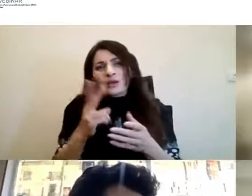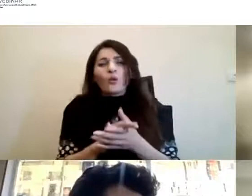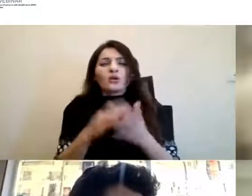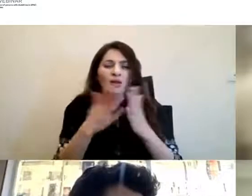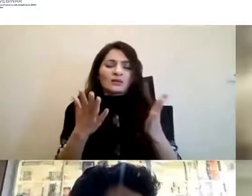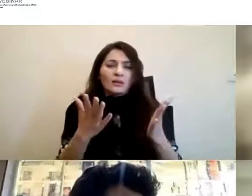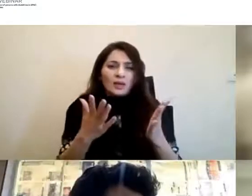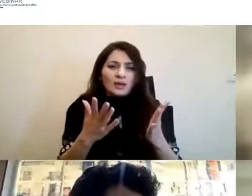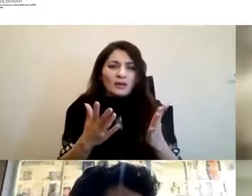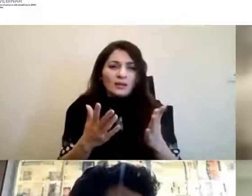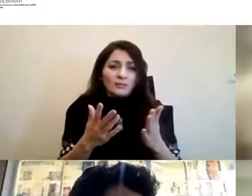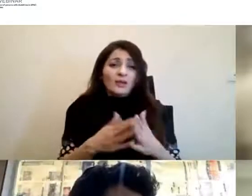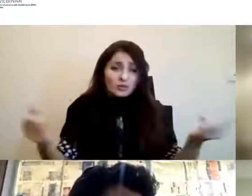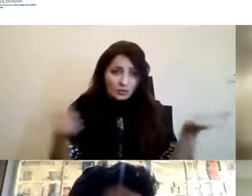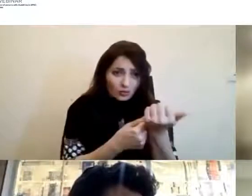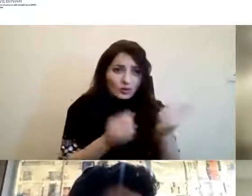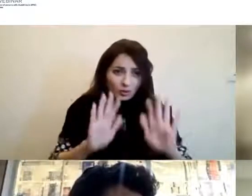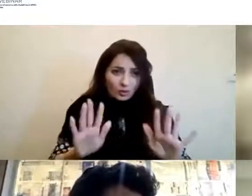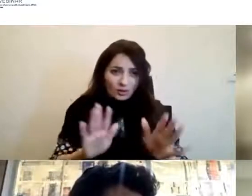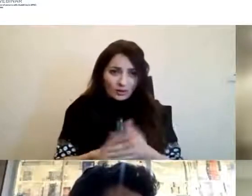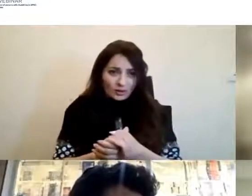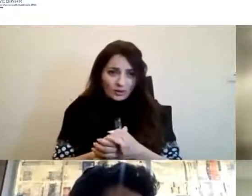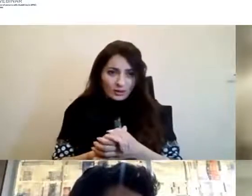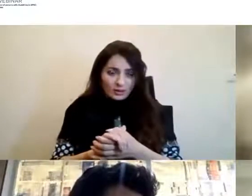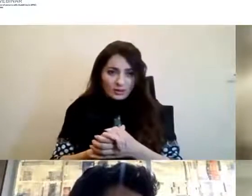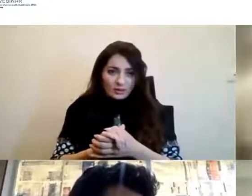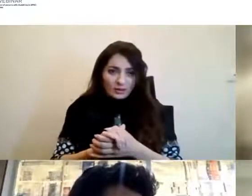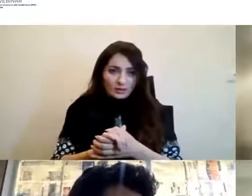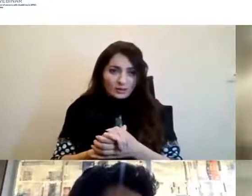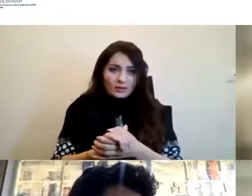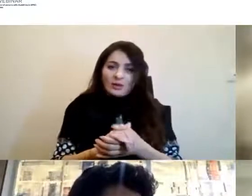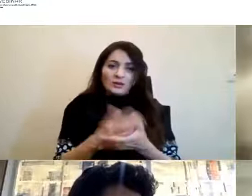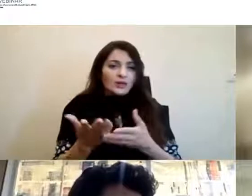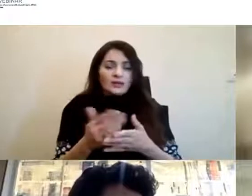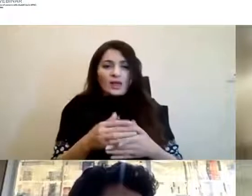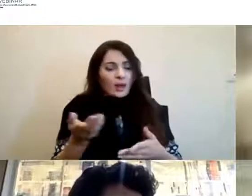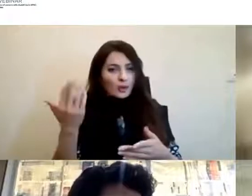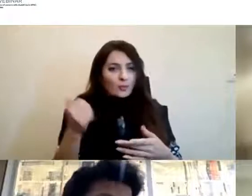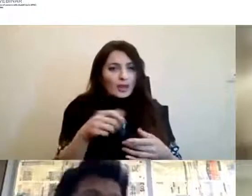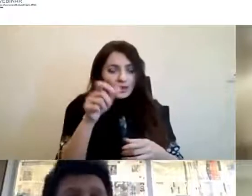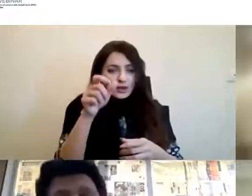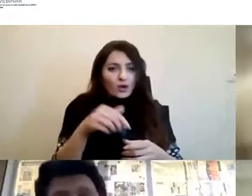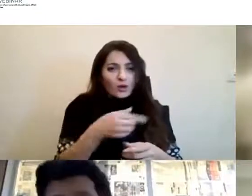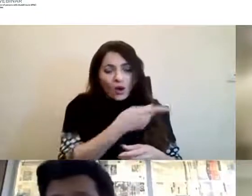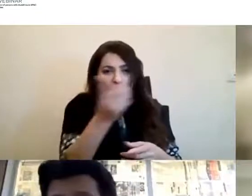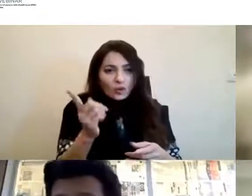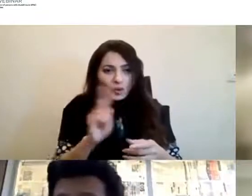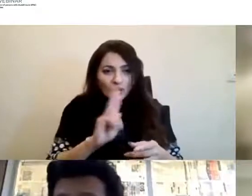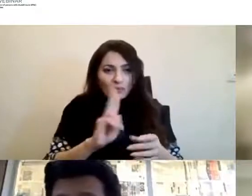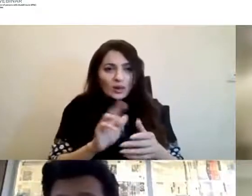level support. So when you, as Dr. Nimita mentioned about standardization, when you could